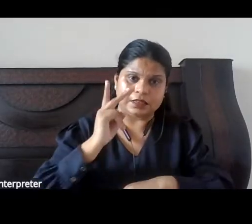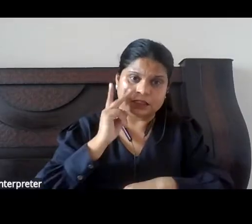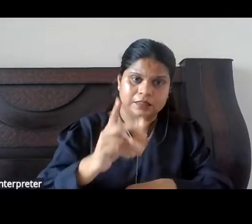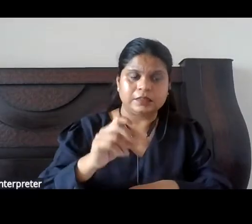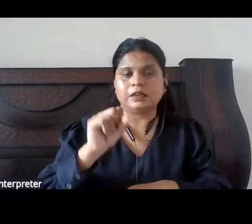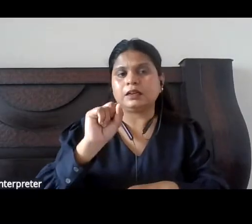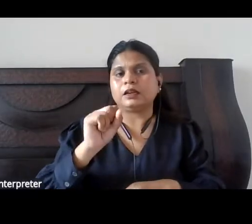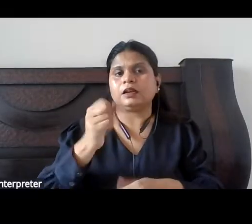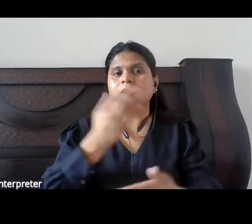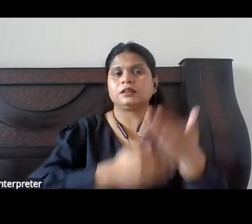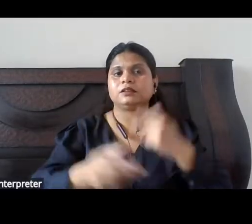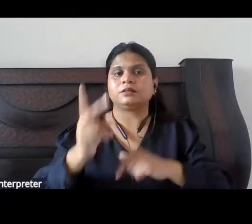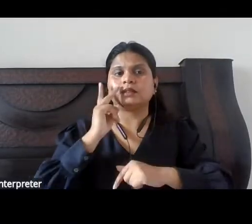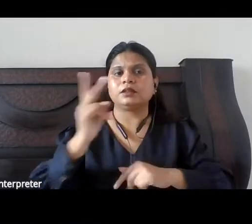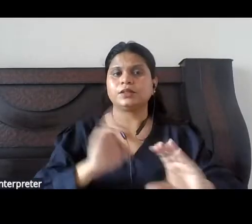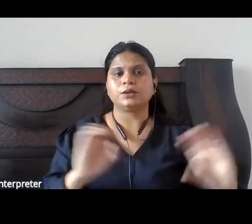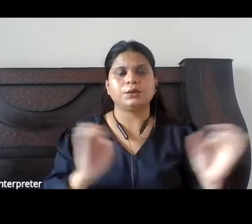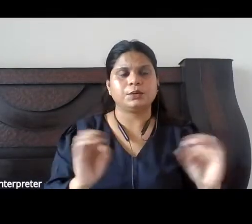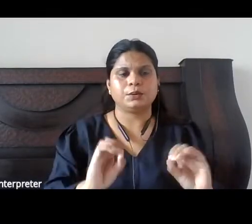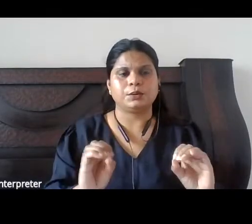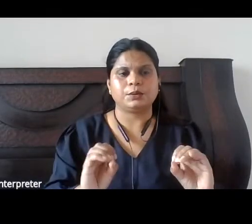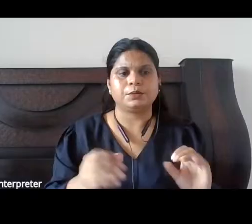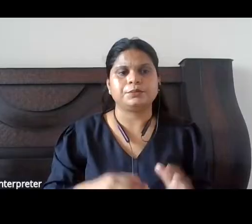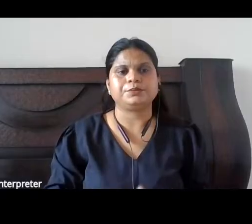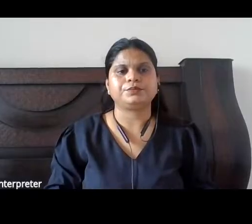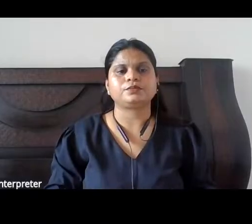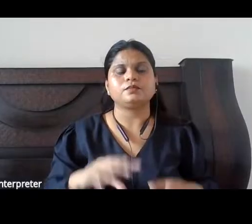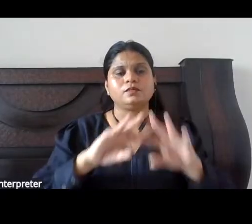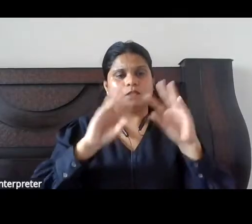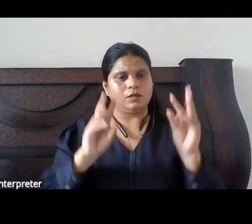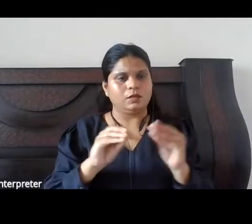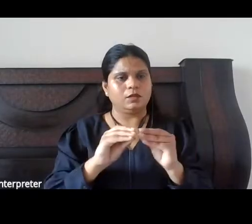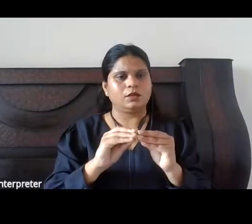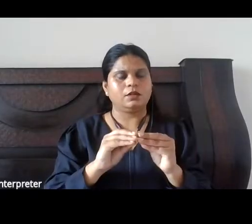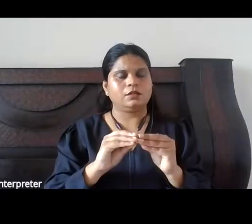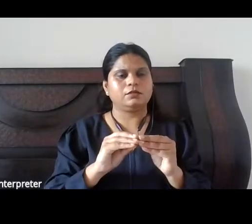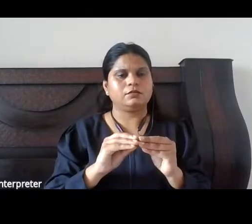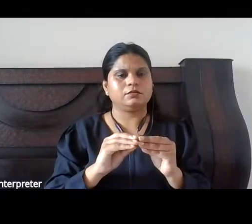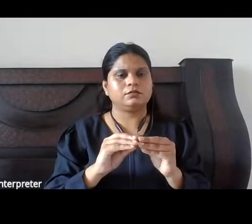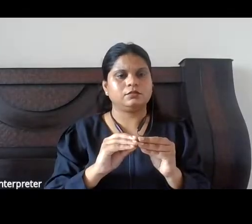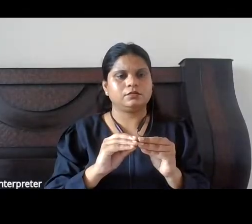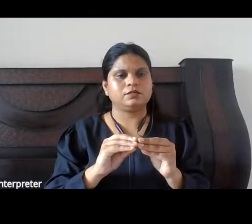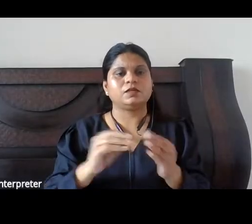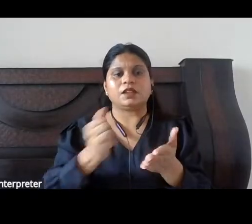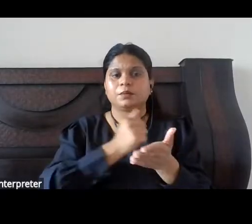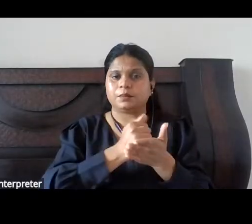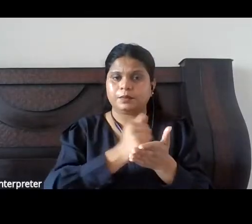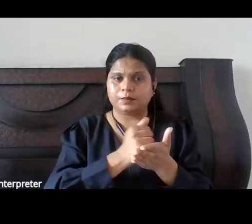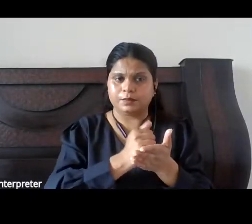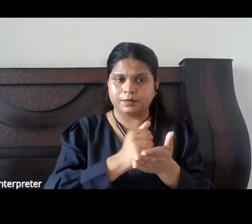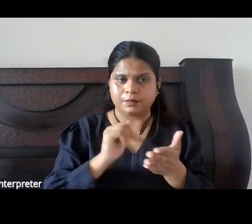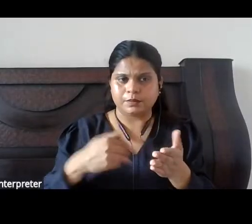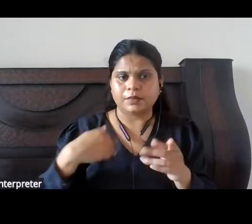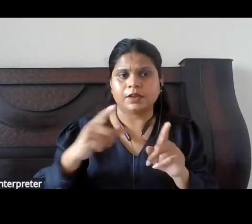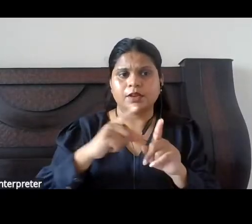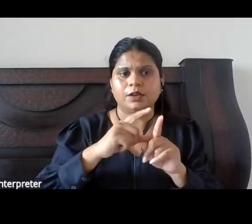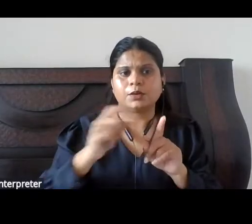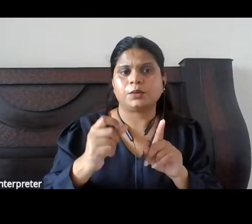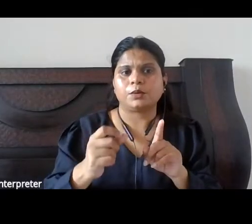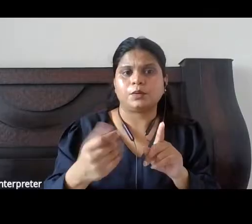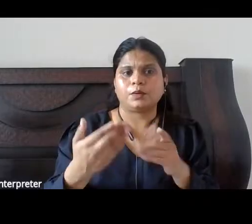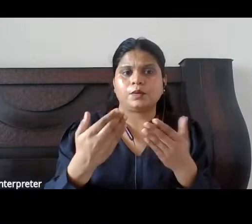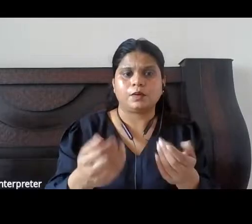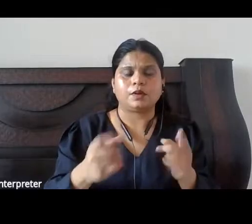recommendations that we have and that we've tried to put together, and we're still trying to put together, is why does the current data miss the